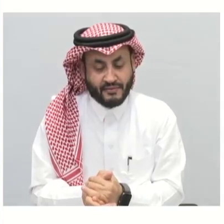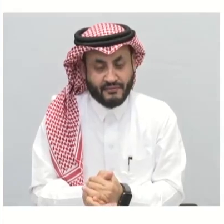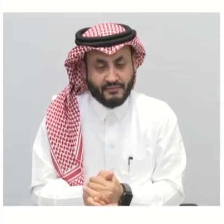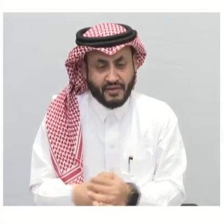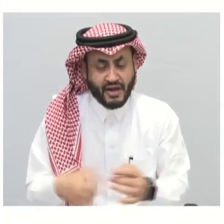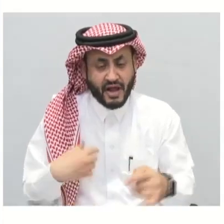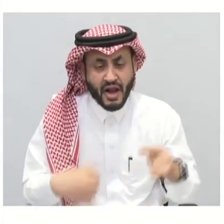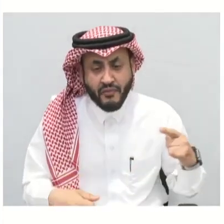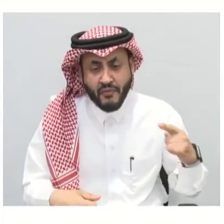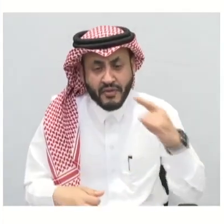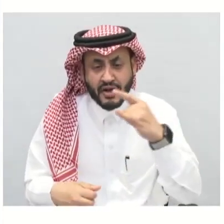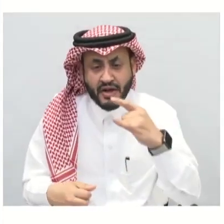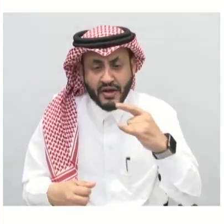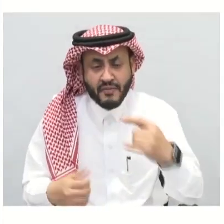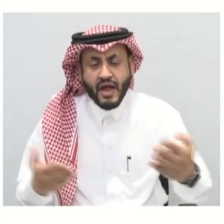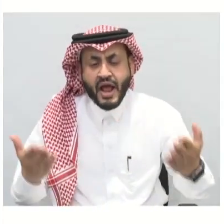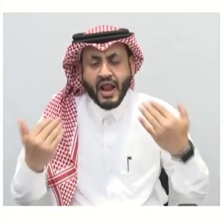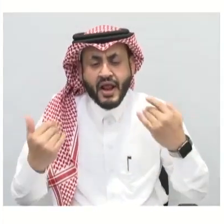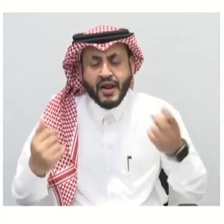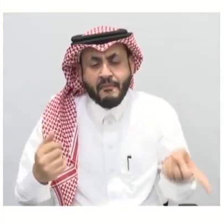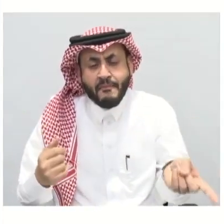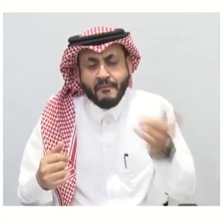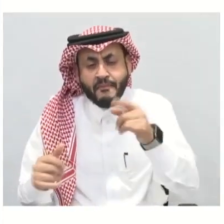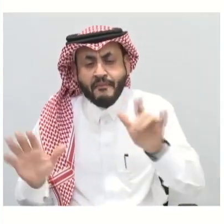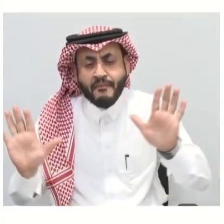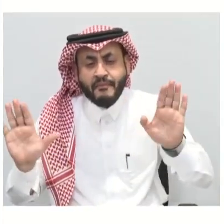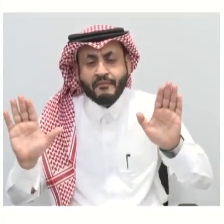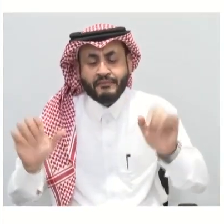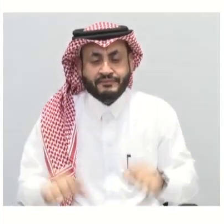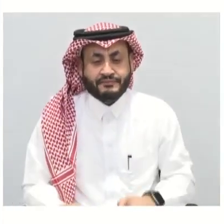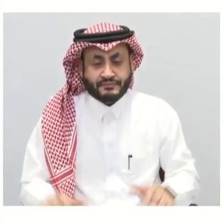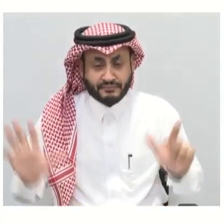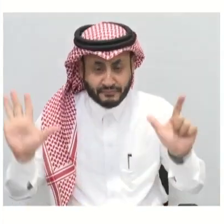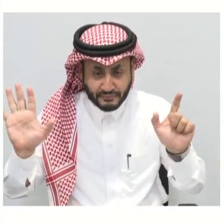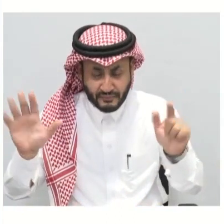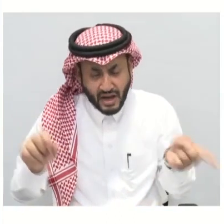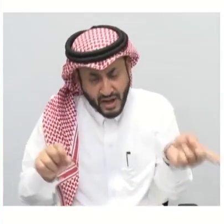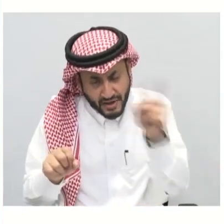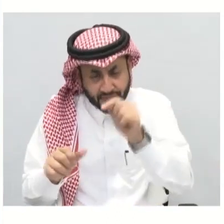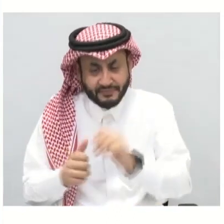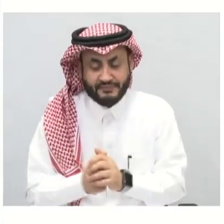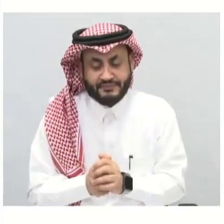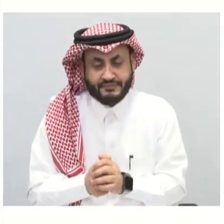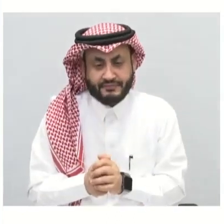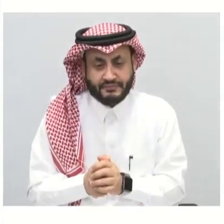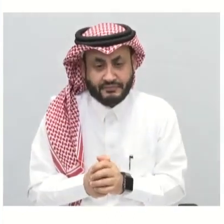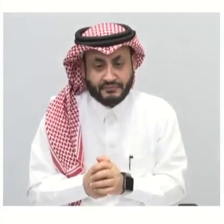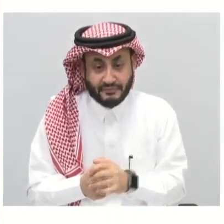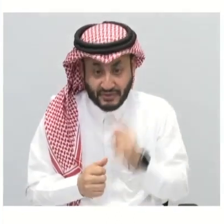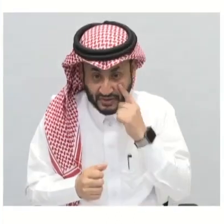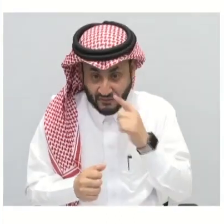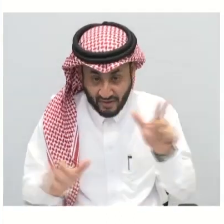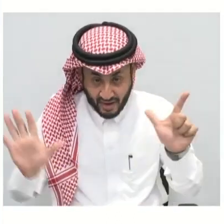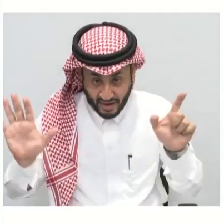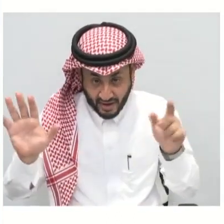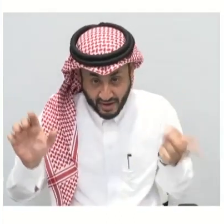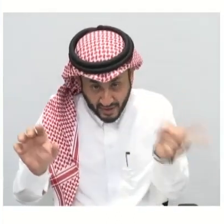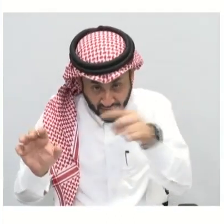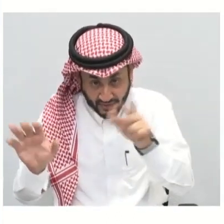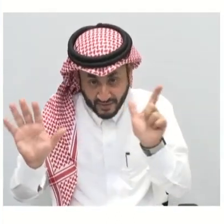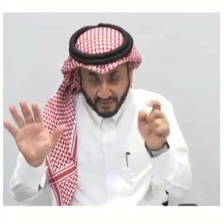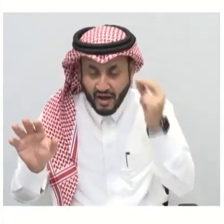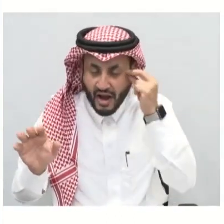I am traveling to Mecca next week. I am traveling to Mecca next week. So here I use